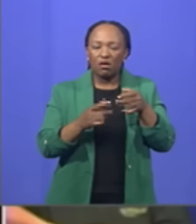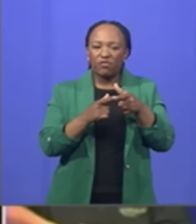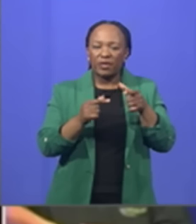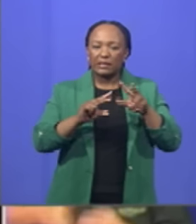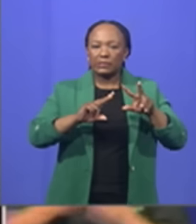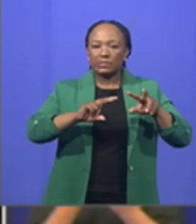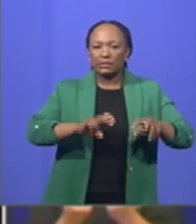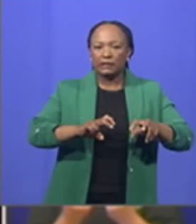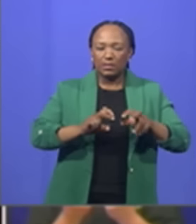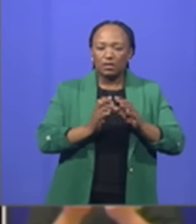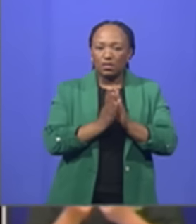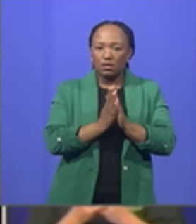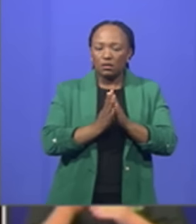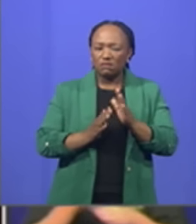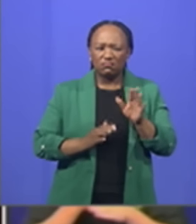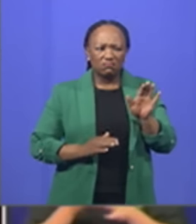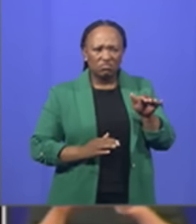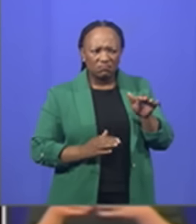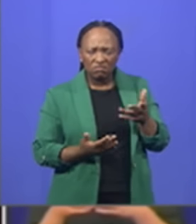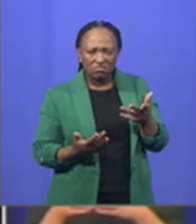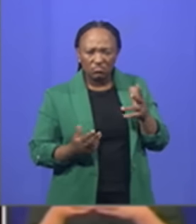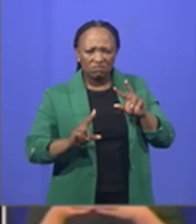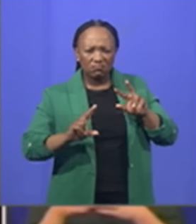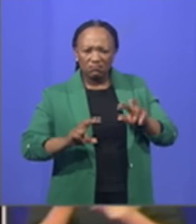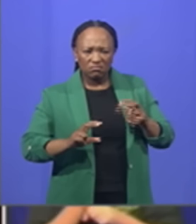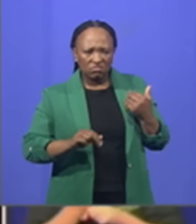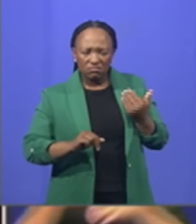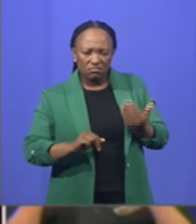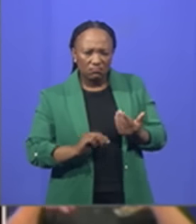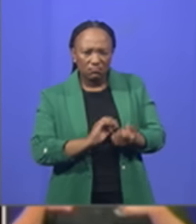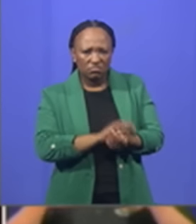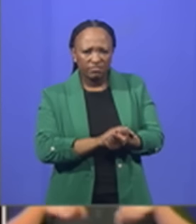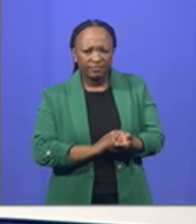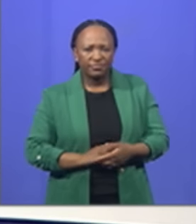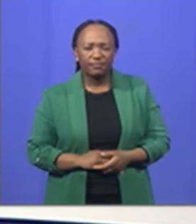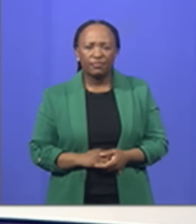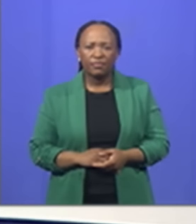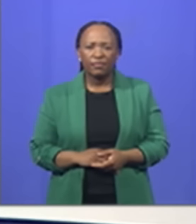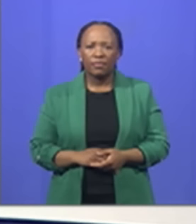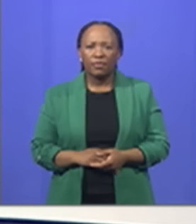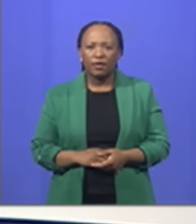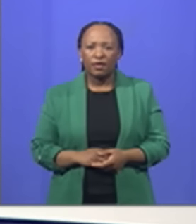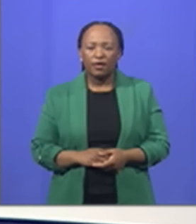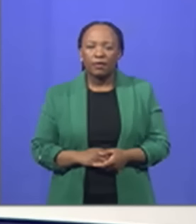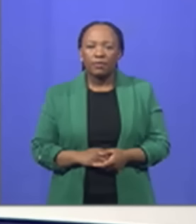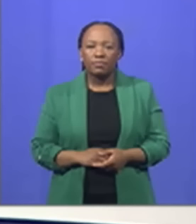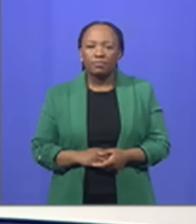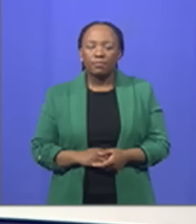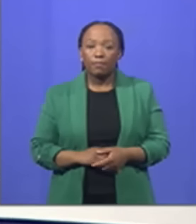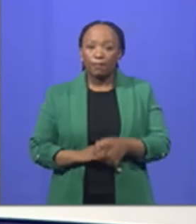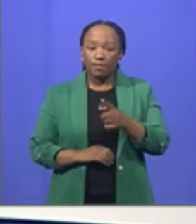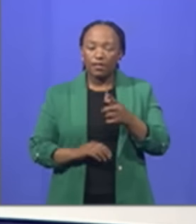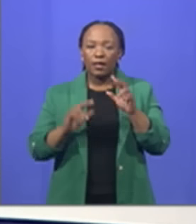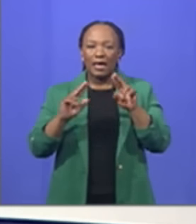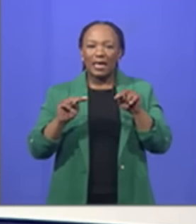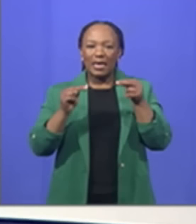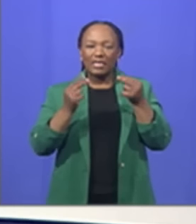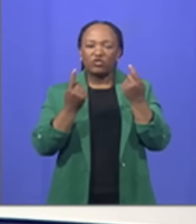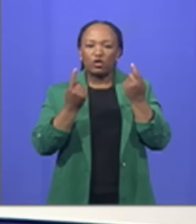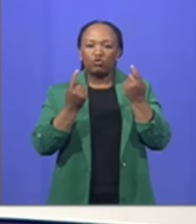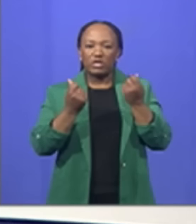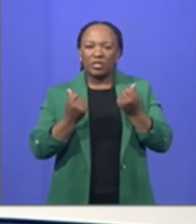dinyakišišo a kgopela tshedimošo ka ga seemo sa dinyakišišo. Kgoro ya matlotlo e re kgato ya go se lokollwe